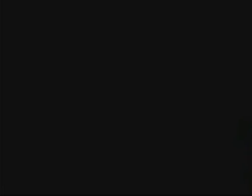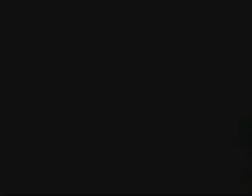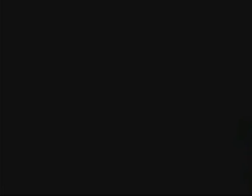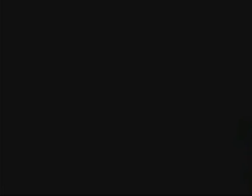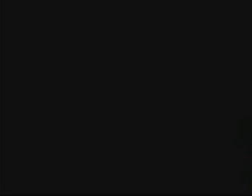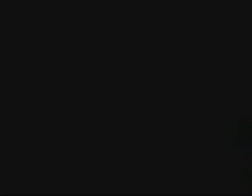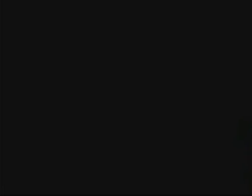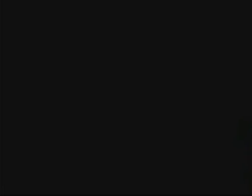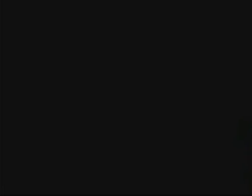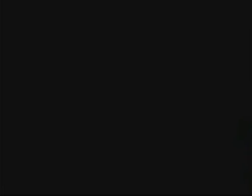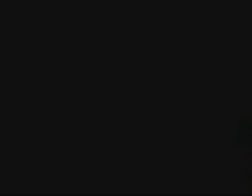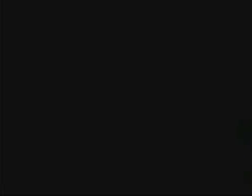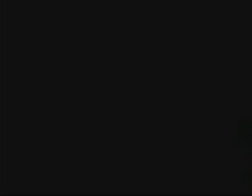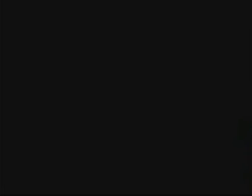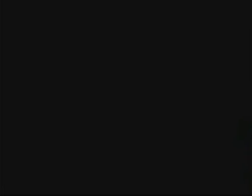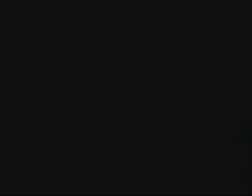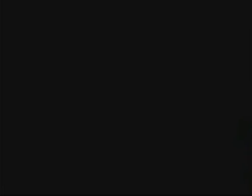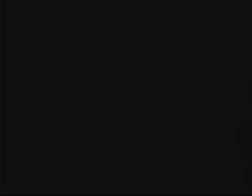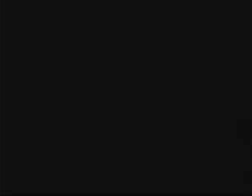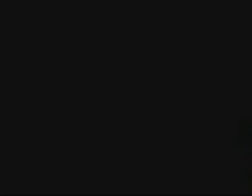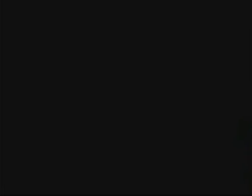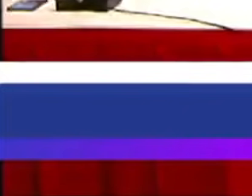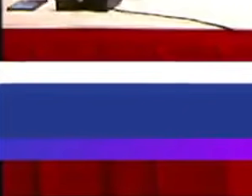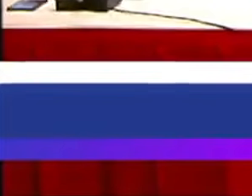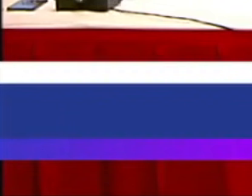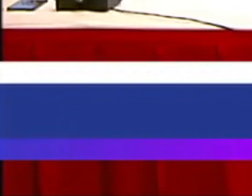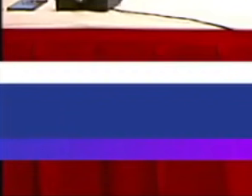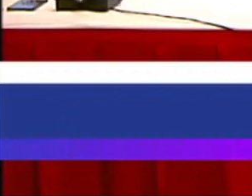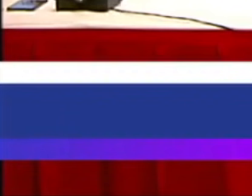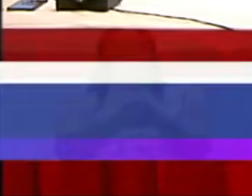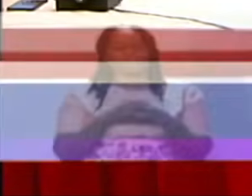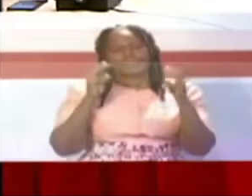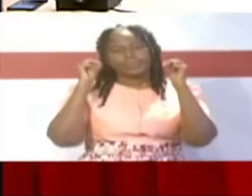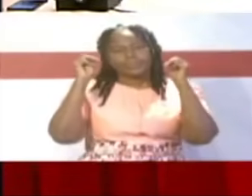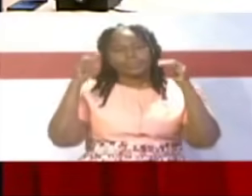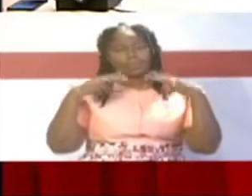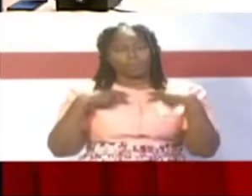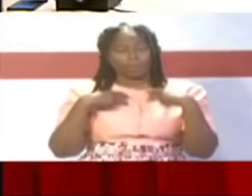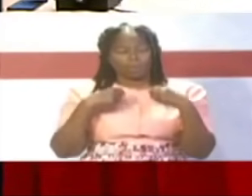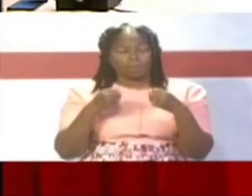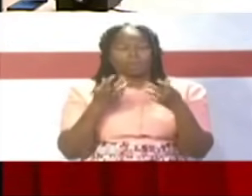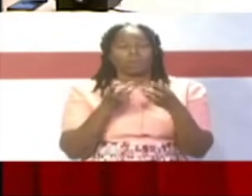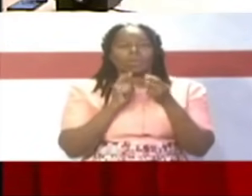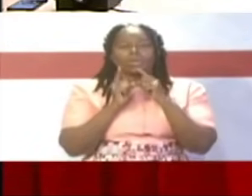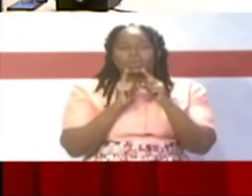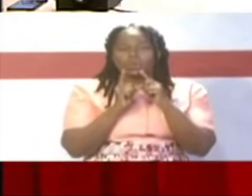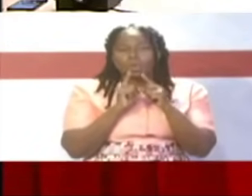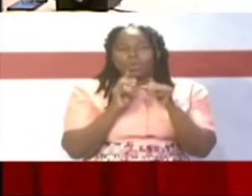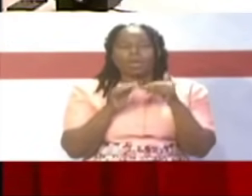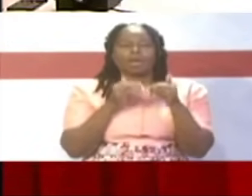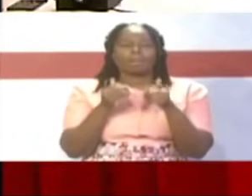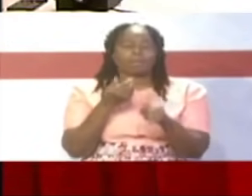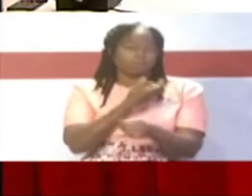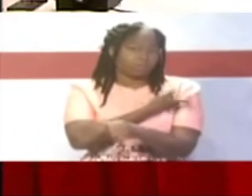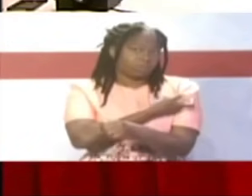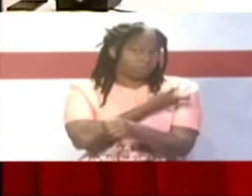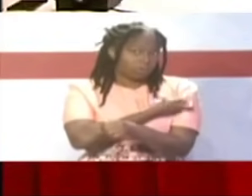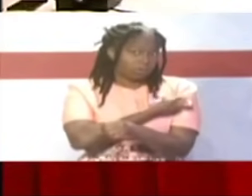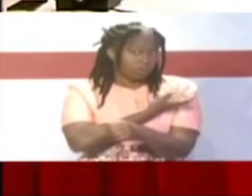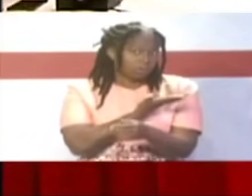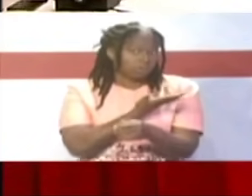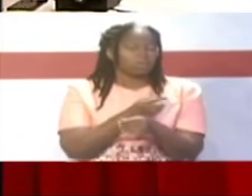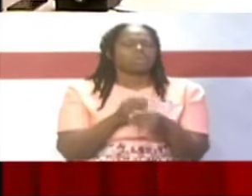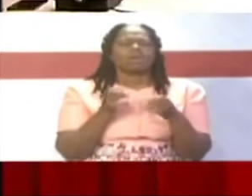And now we go to the Honorable Terence Deyalsingh, Minister of Health, who will give us some more details on our vaccination figures